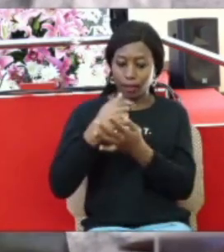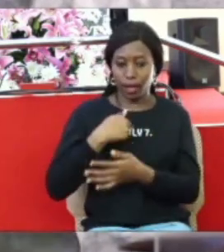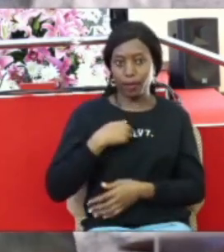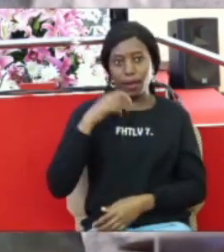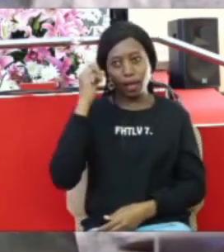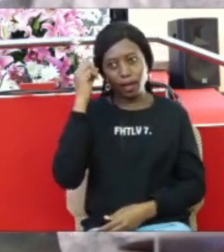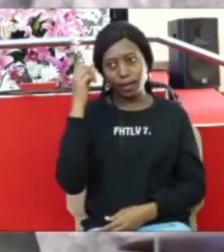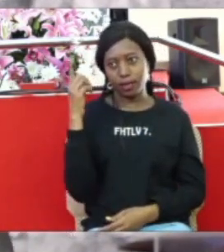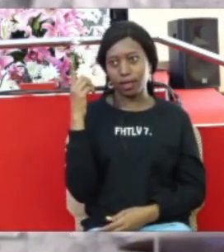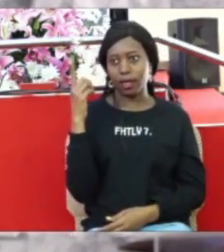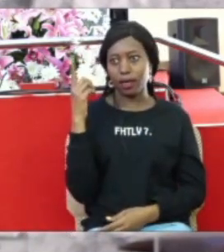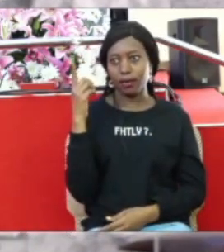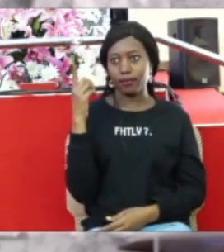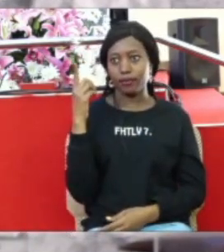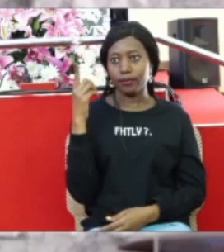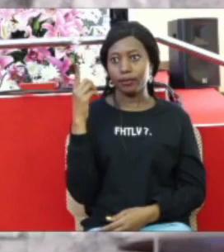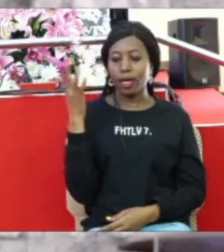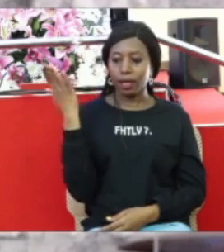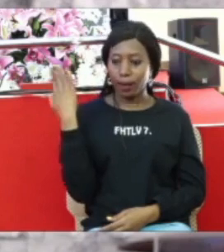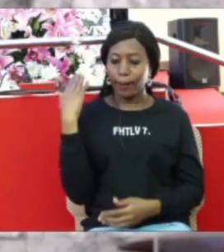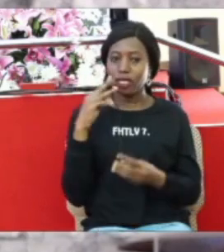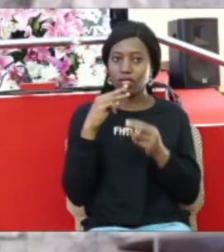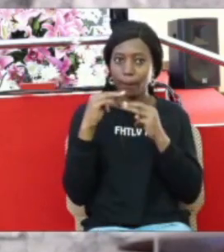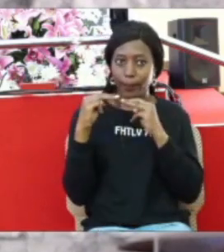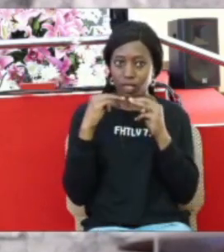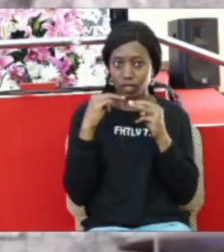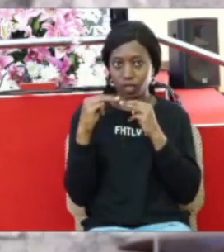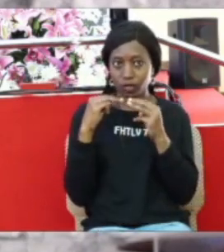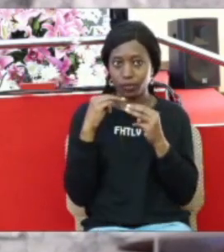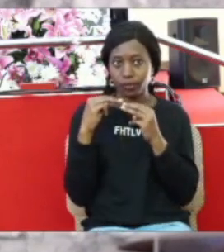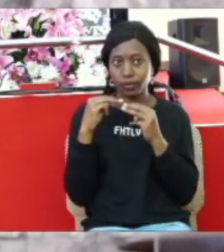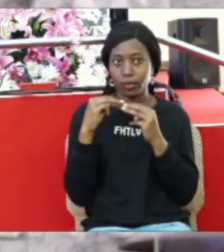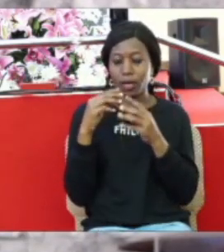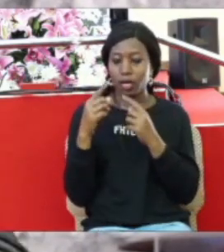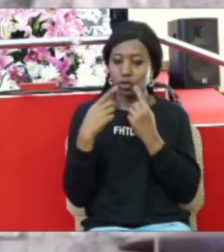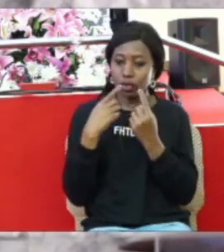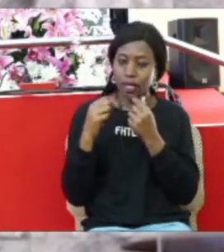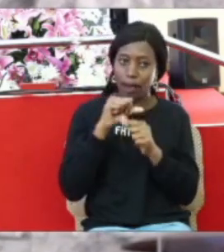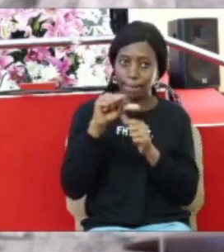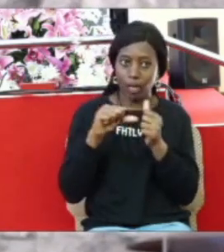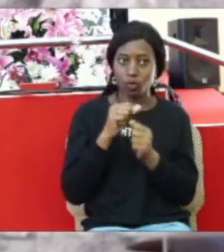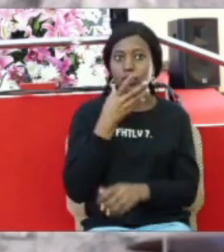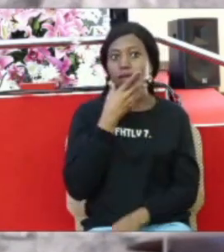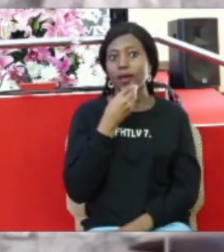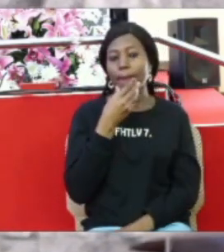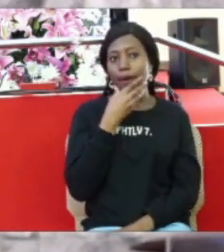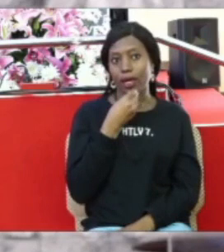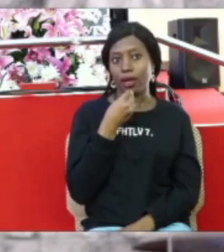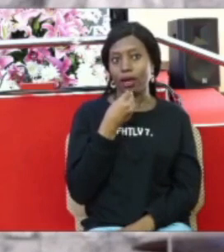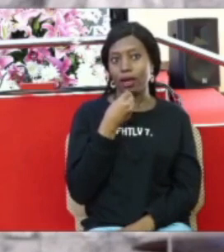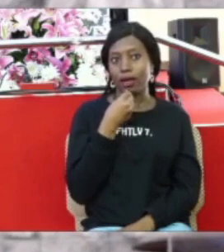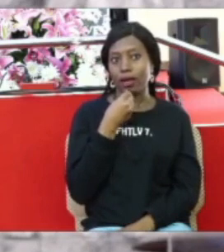The last message was that man who had a withered hand, and we said what he did was not only to step up, but he